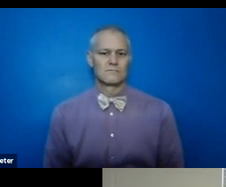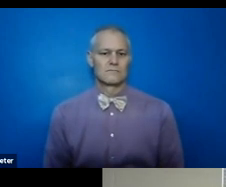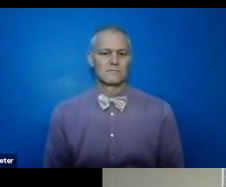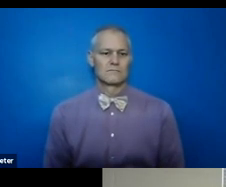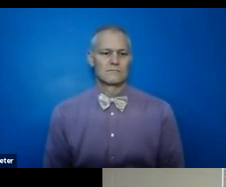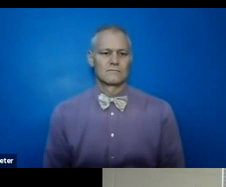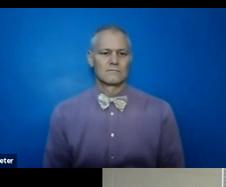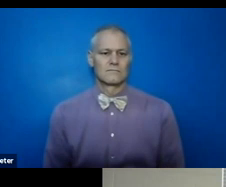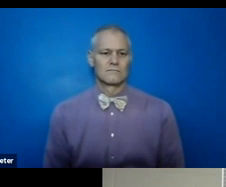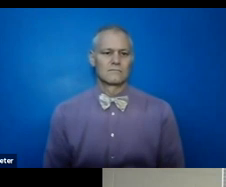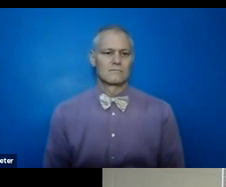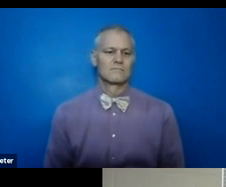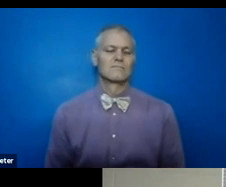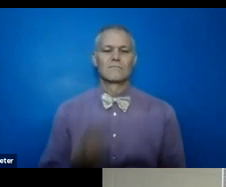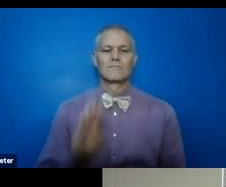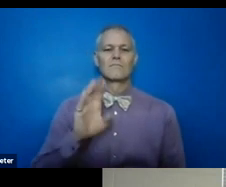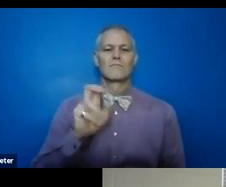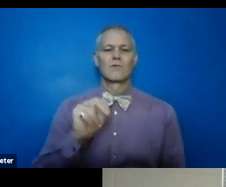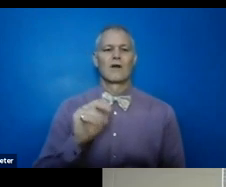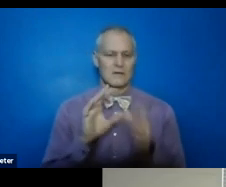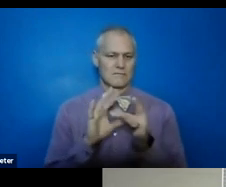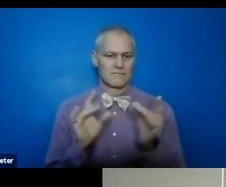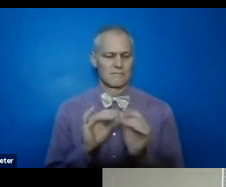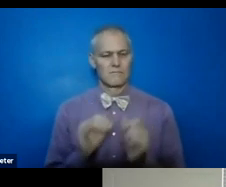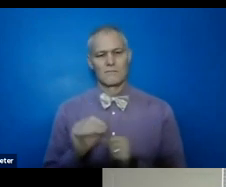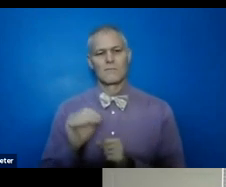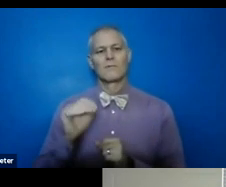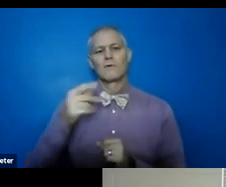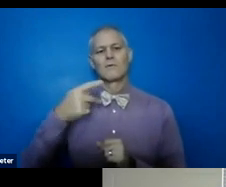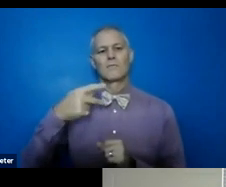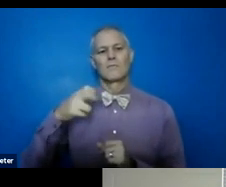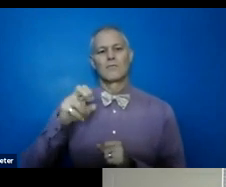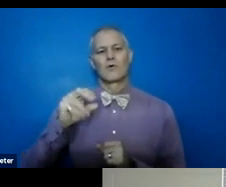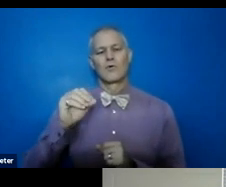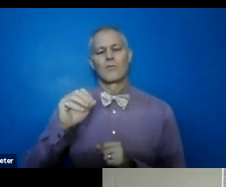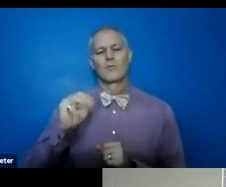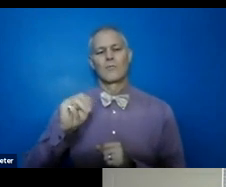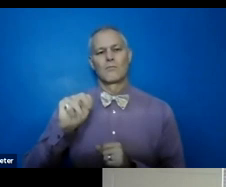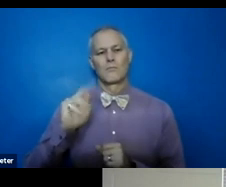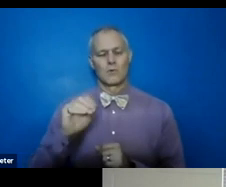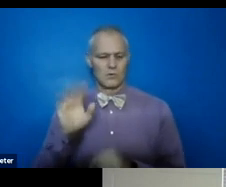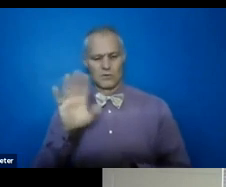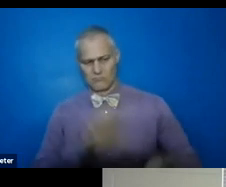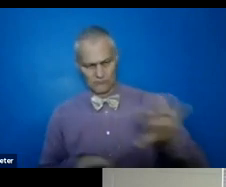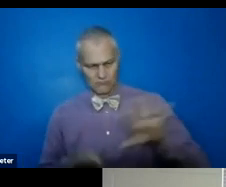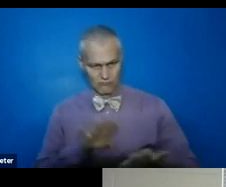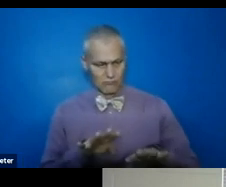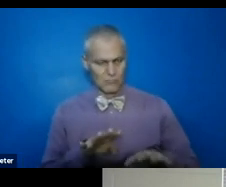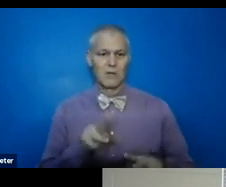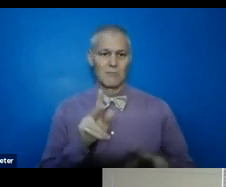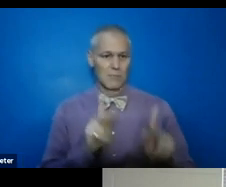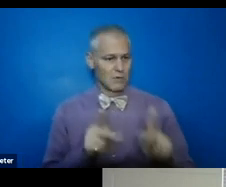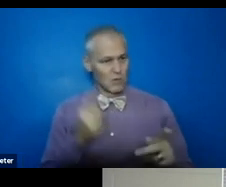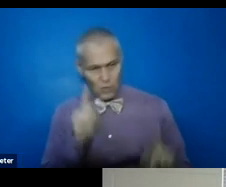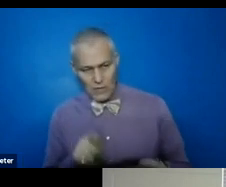In Promundo's case, we are able to kind of just ascertain the way that folks are, again, agreeing, disagreeing with a